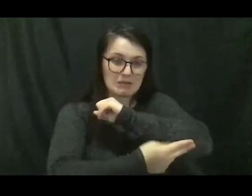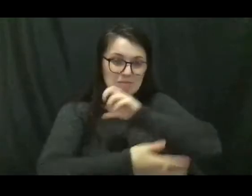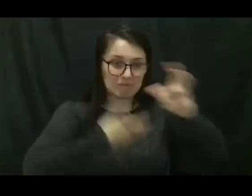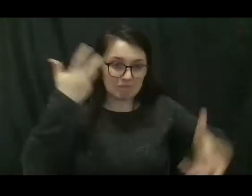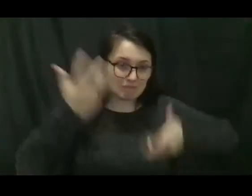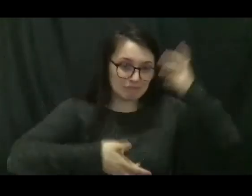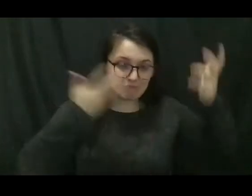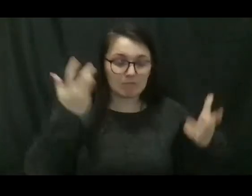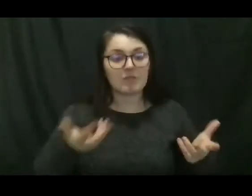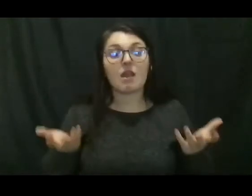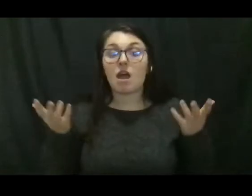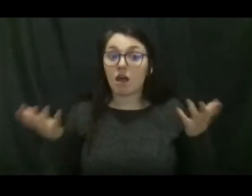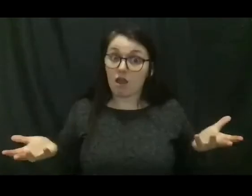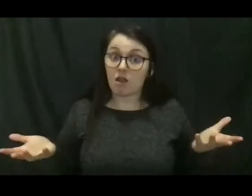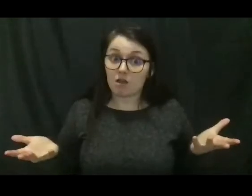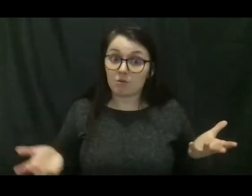Uh-oh.